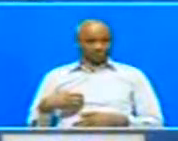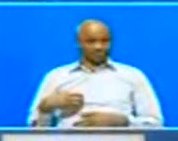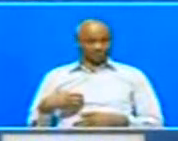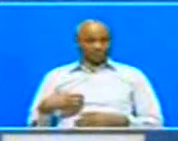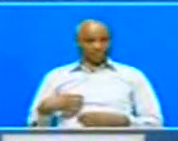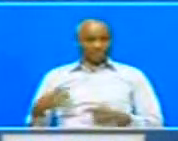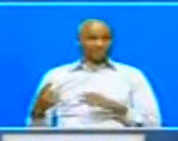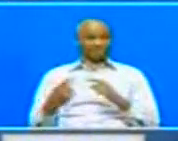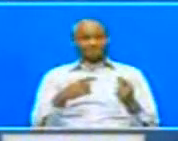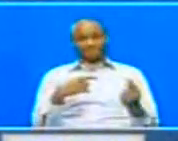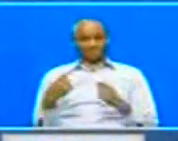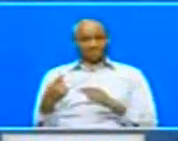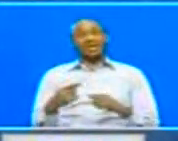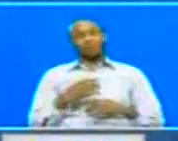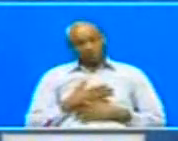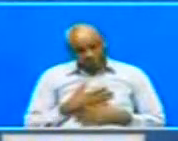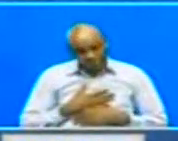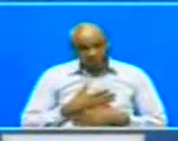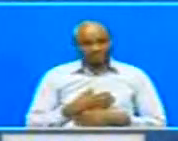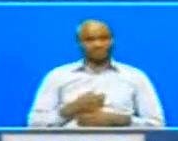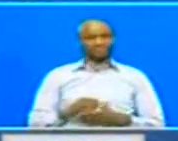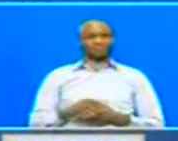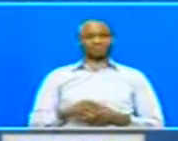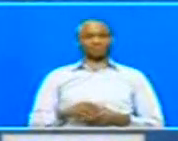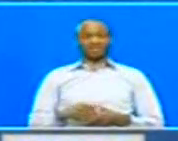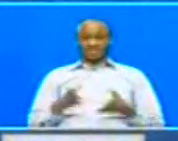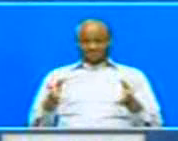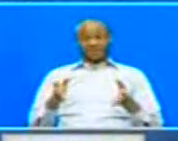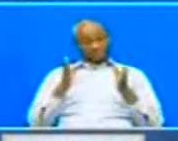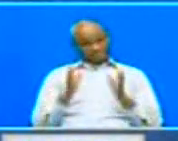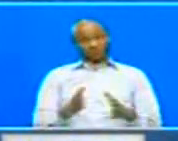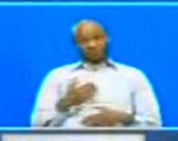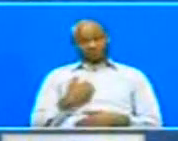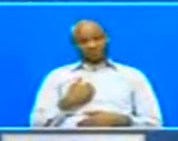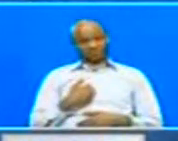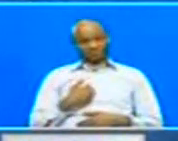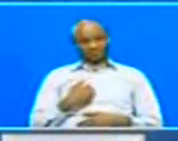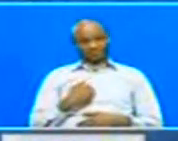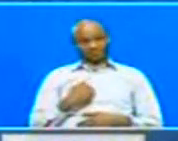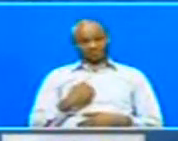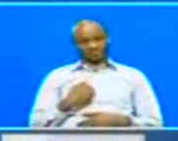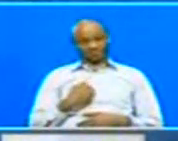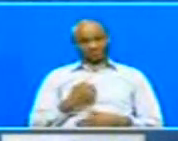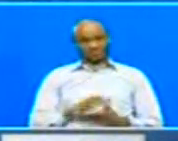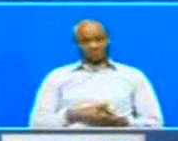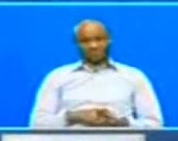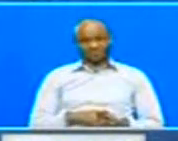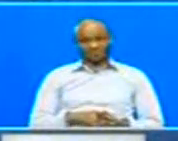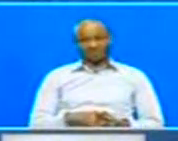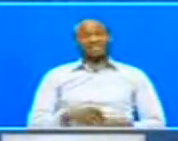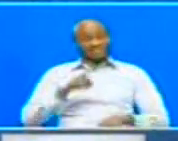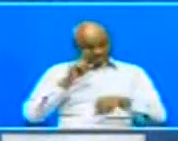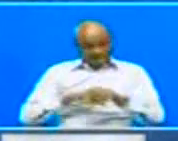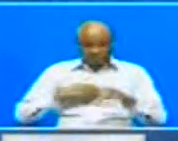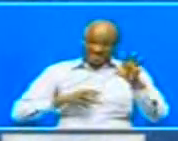point, Dr. No, Tari. I'll explain to you. Let's let Mushimo respond. In fact, this is very personal to me I now. I understand, and I appreciate my brother. And